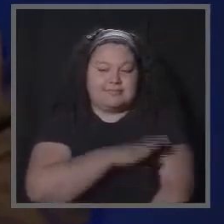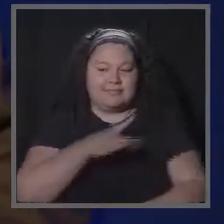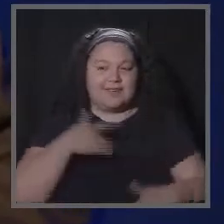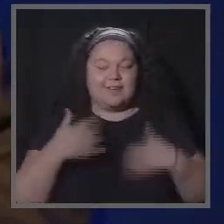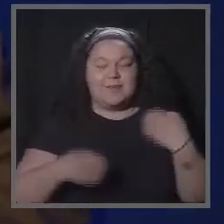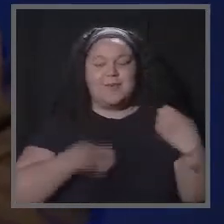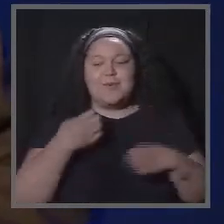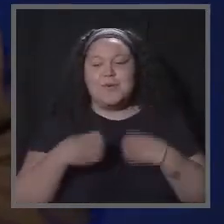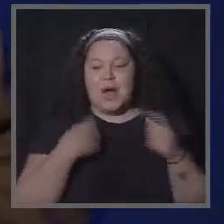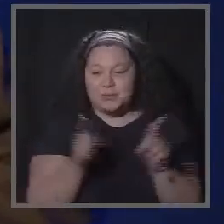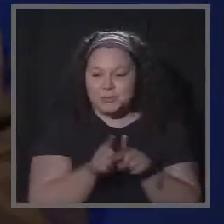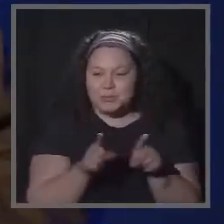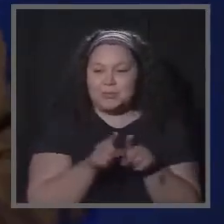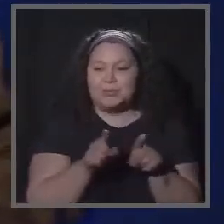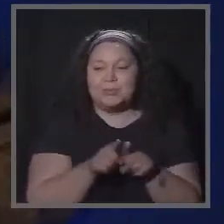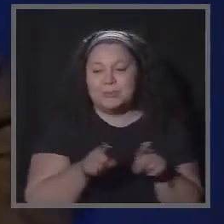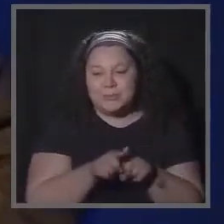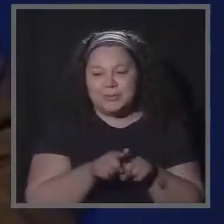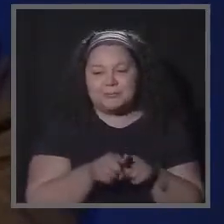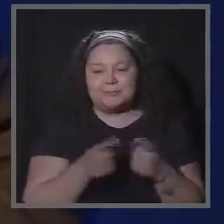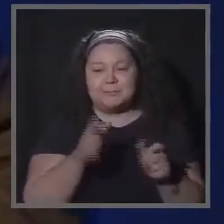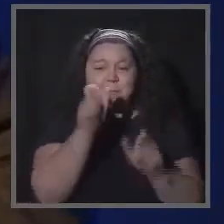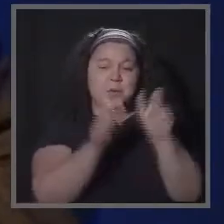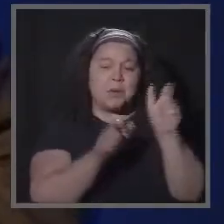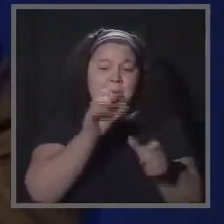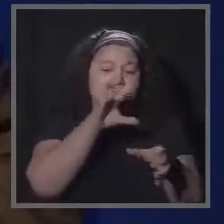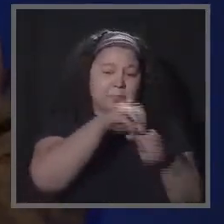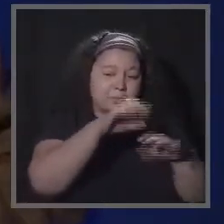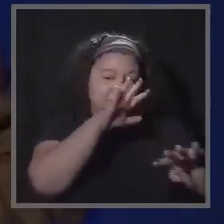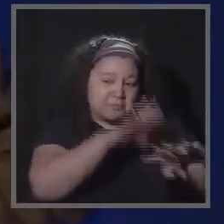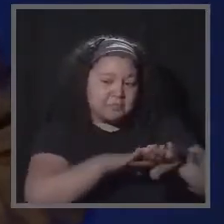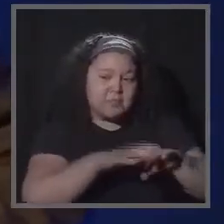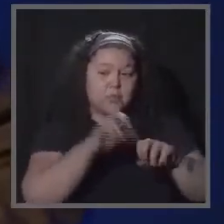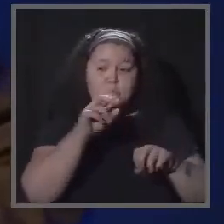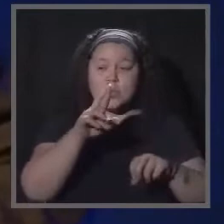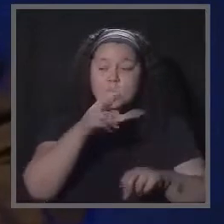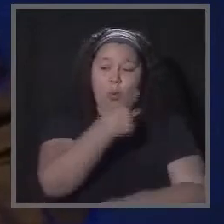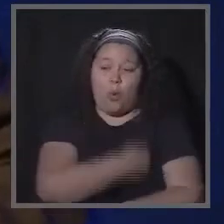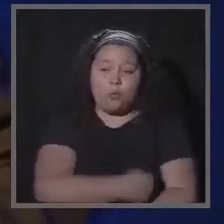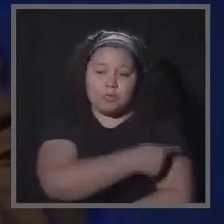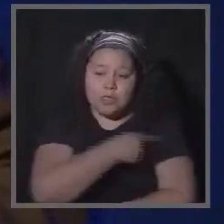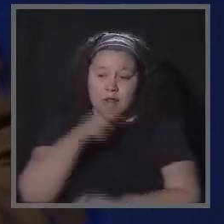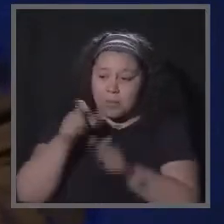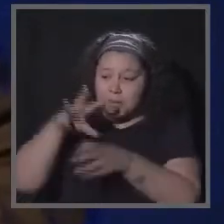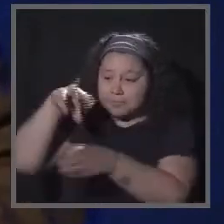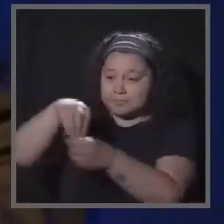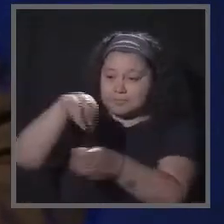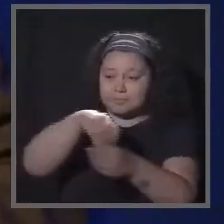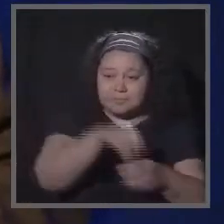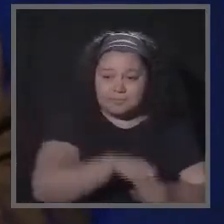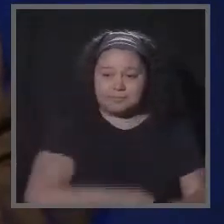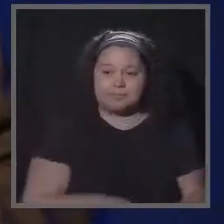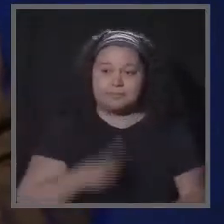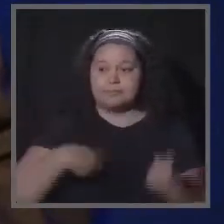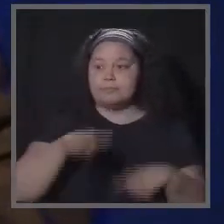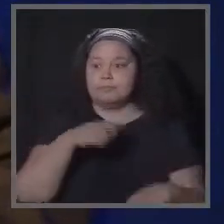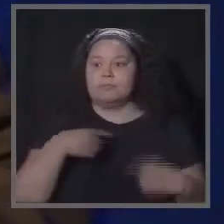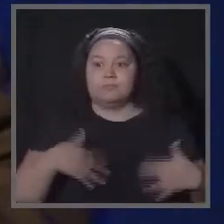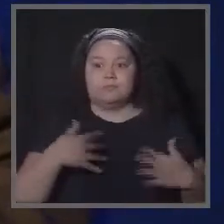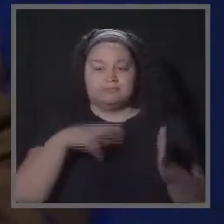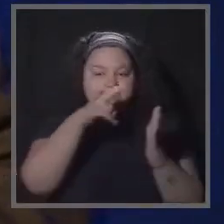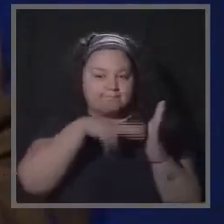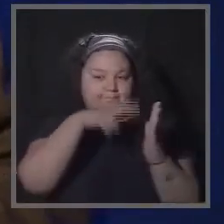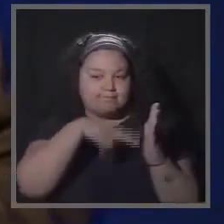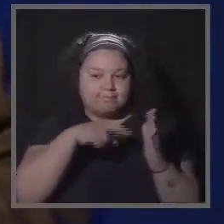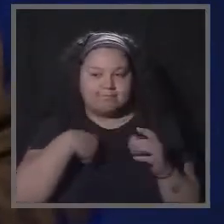in prisons, in care homes. So I was obviously not the only one to be touched so